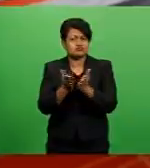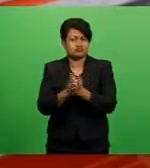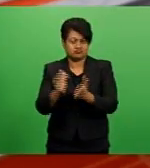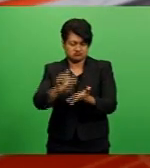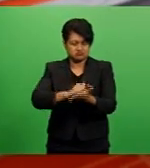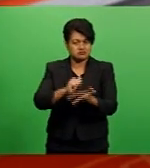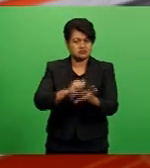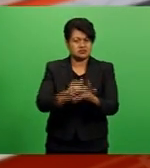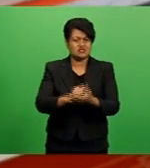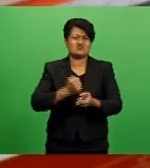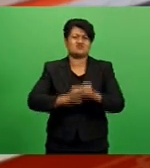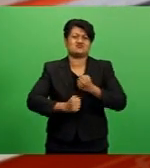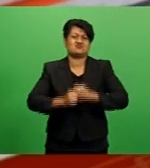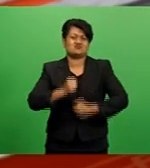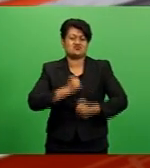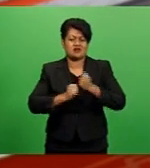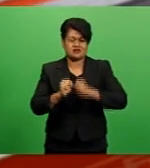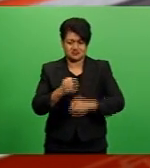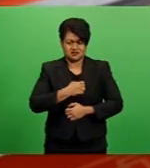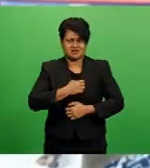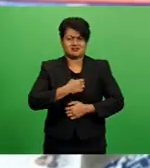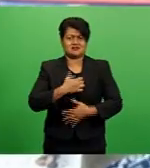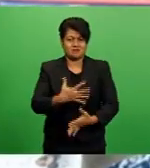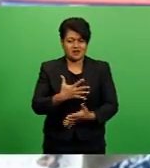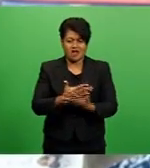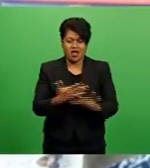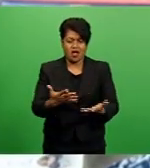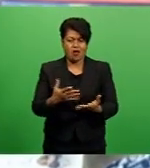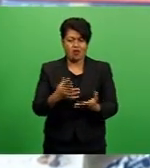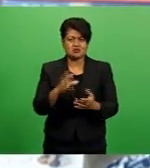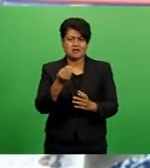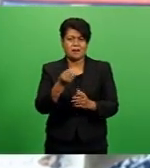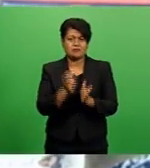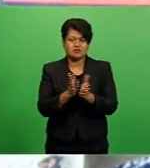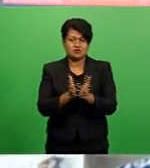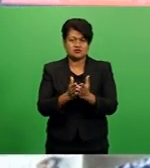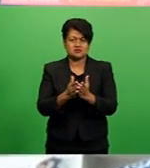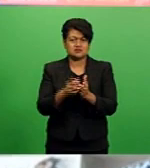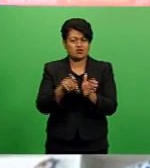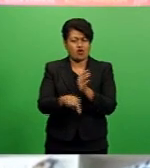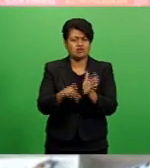is the price of some items which has increased.